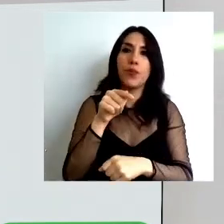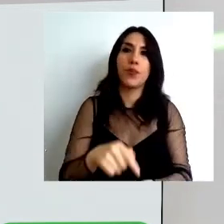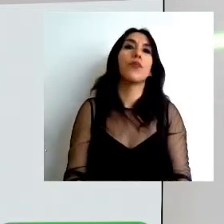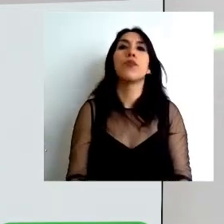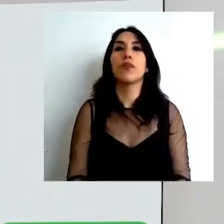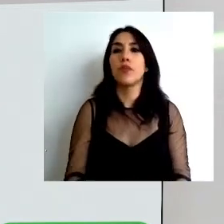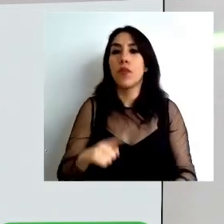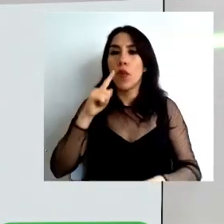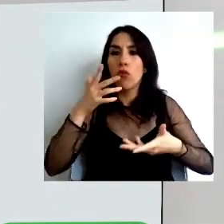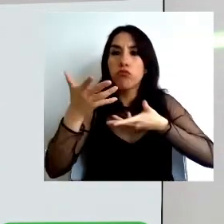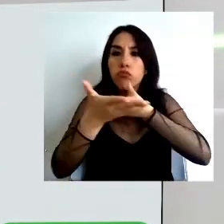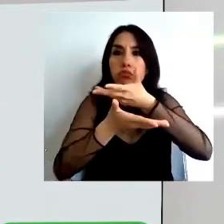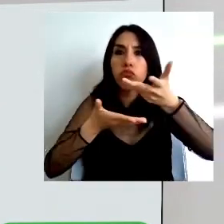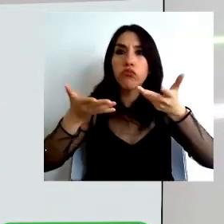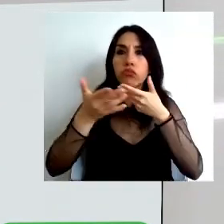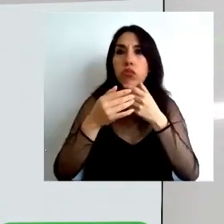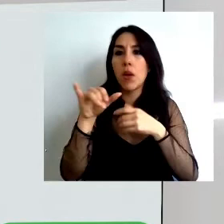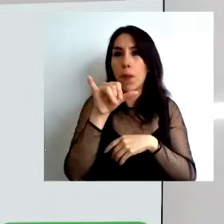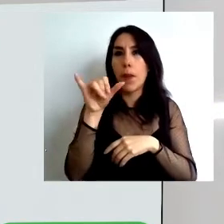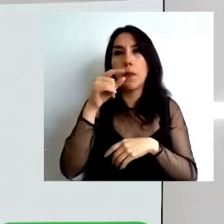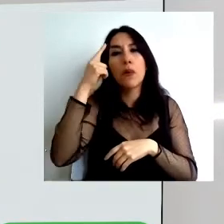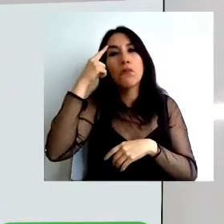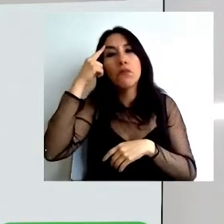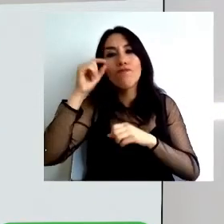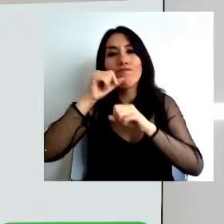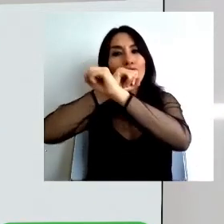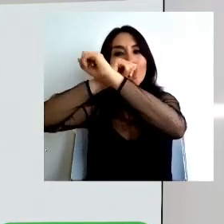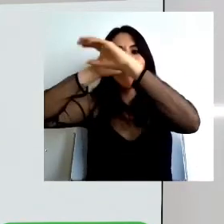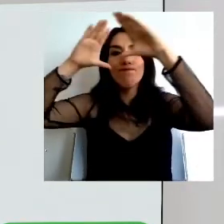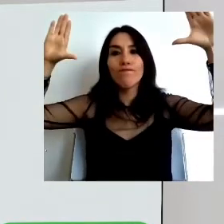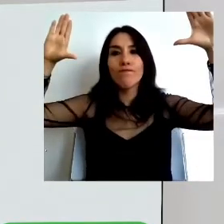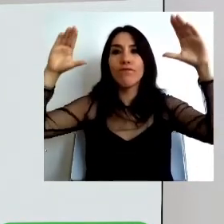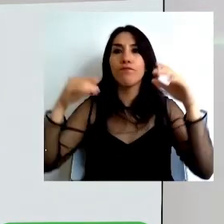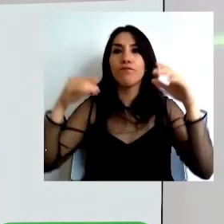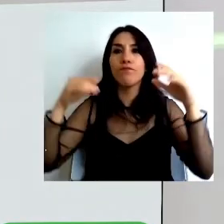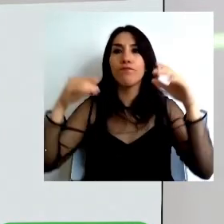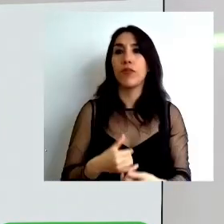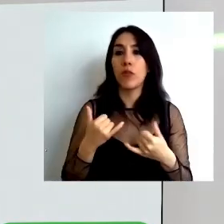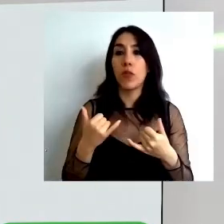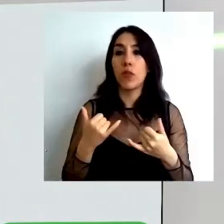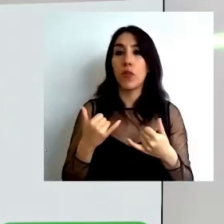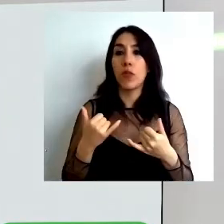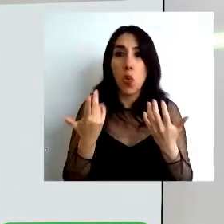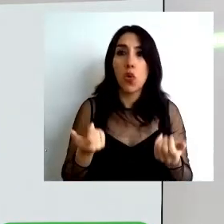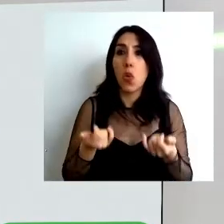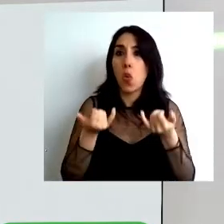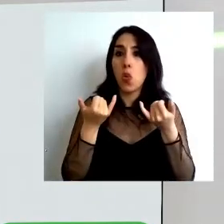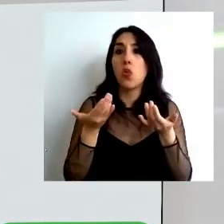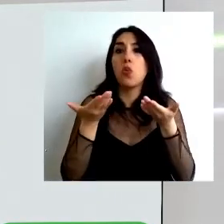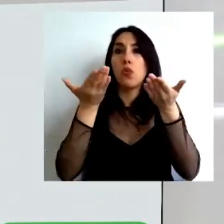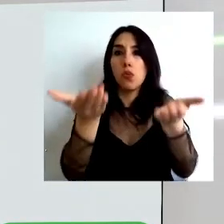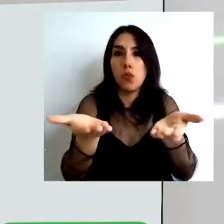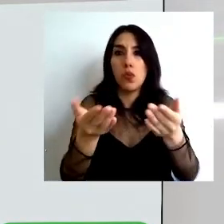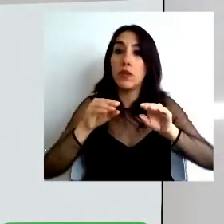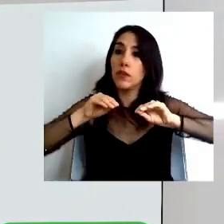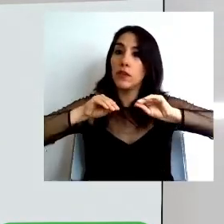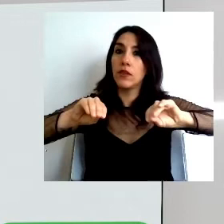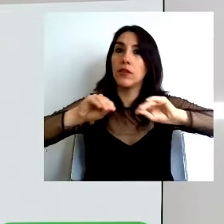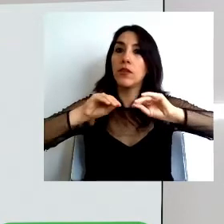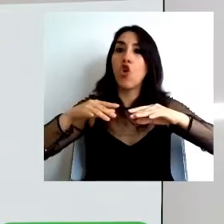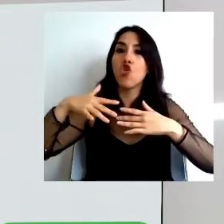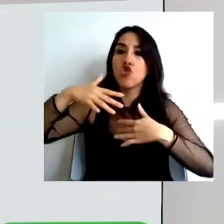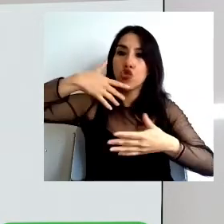financial education to millions of children and empowering them to make a positive change. Here